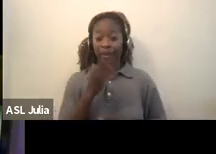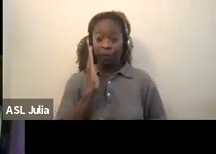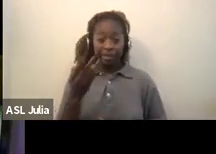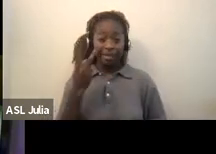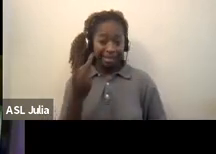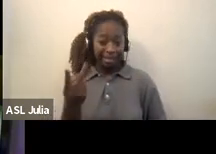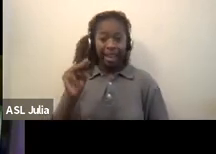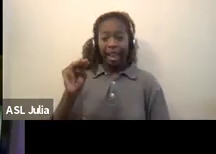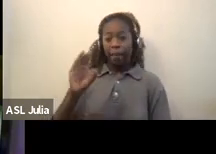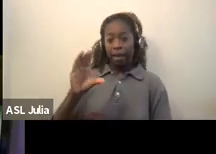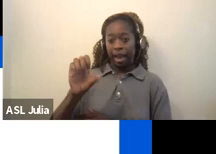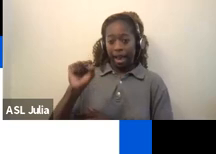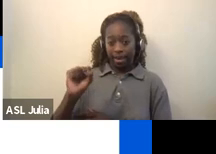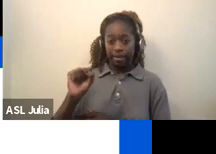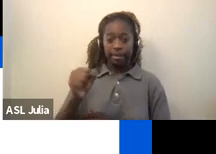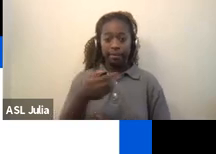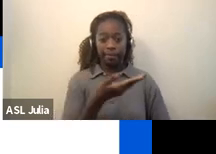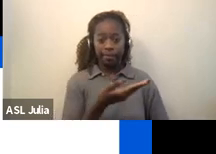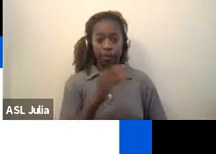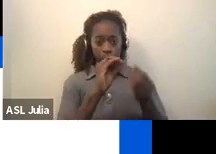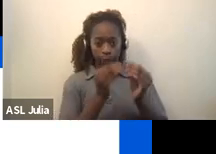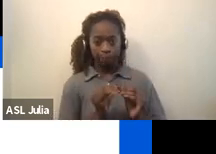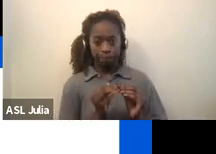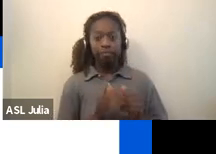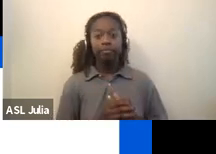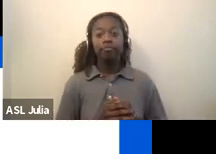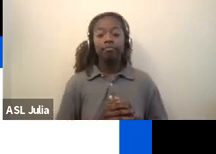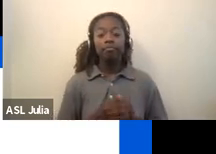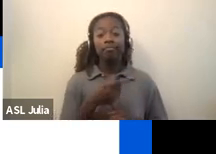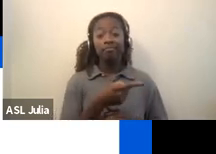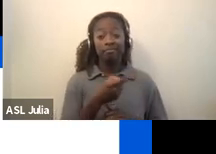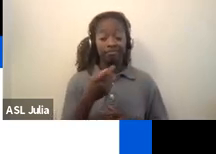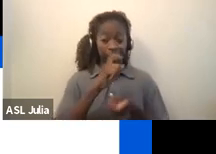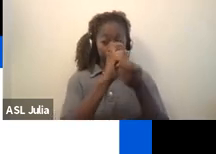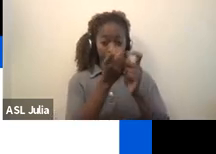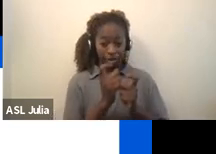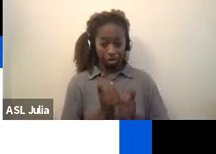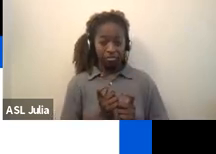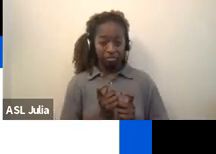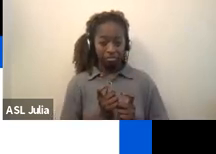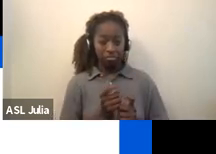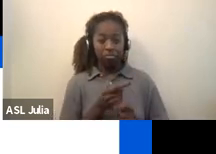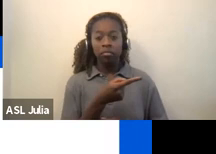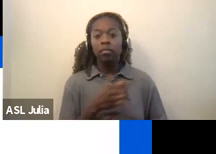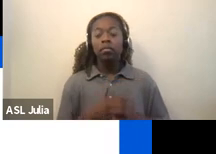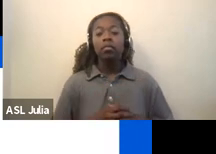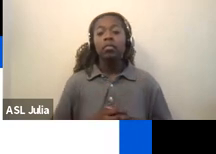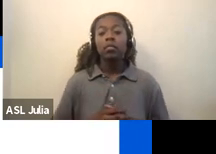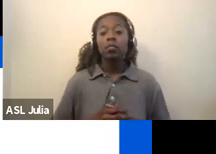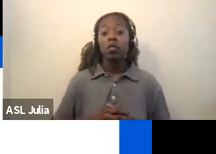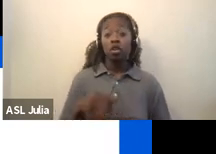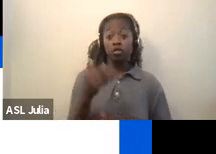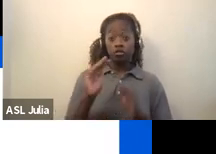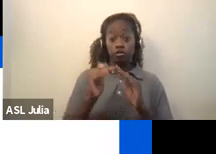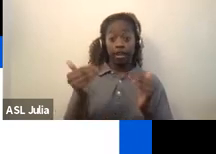bps students several changes were made to mcas administration for 2021 in grades three